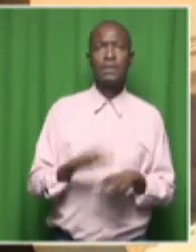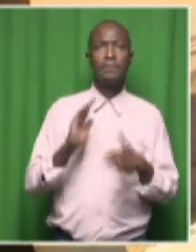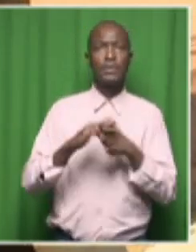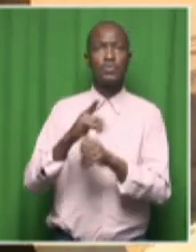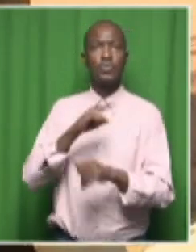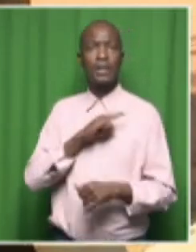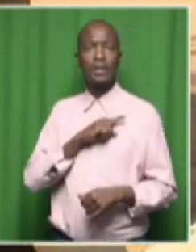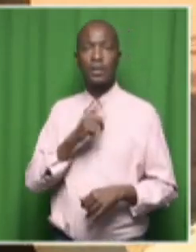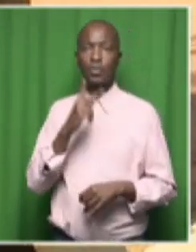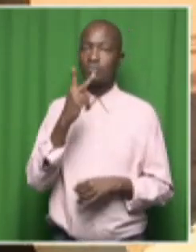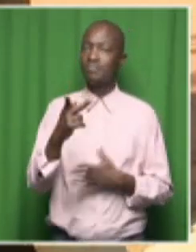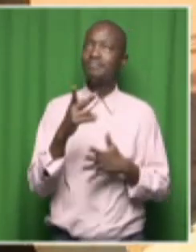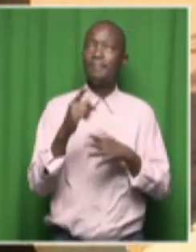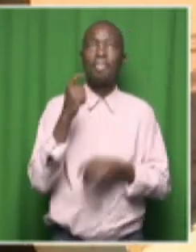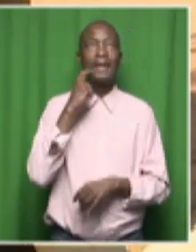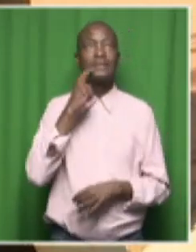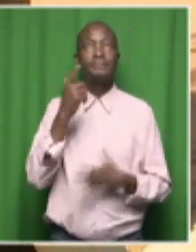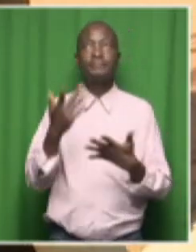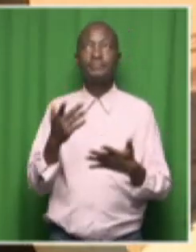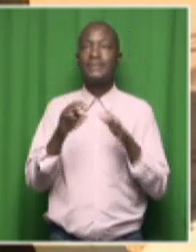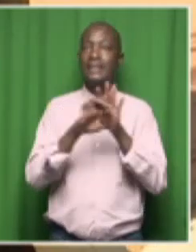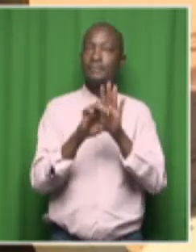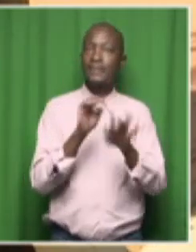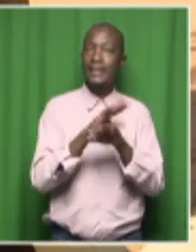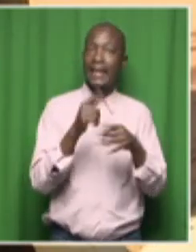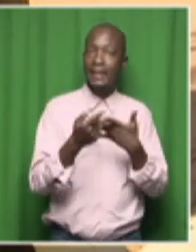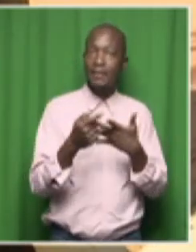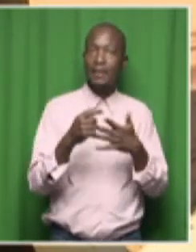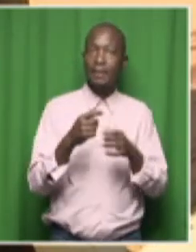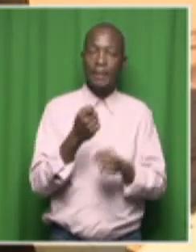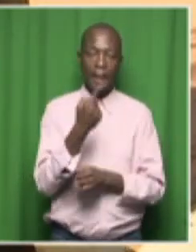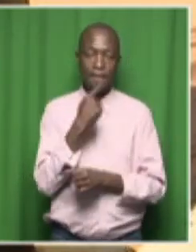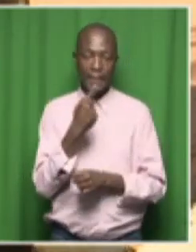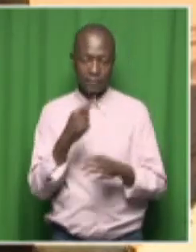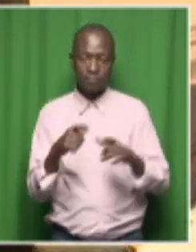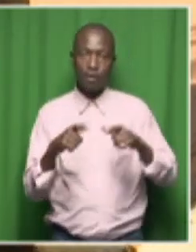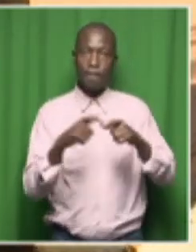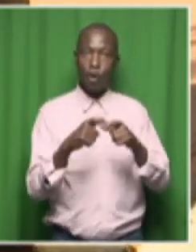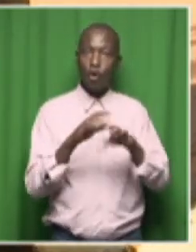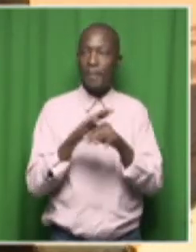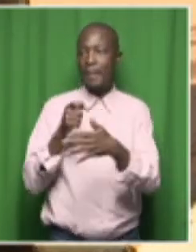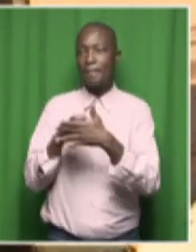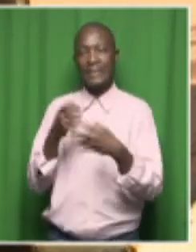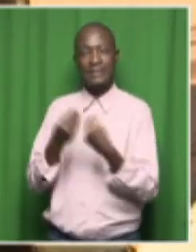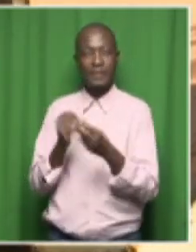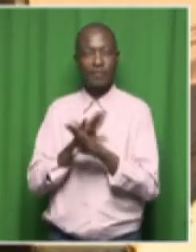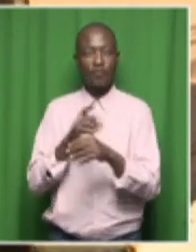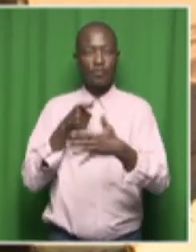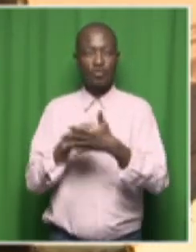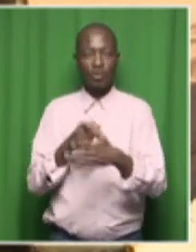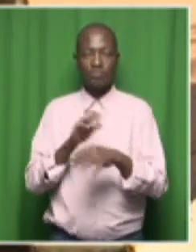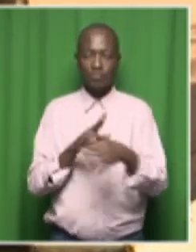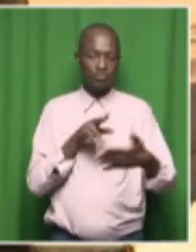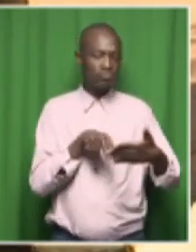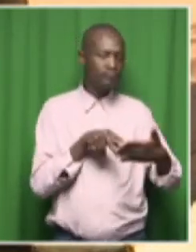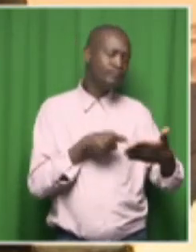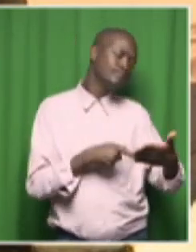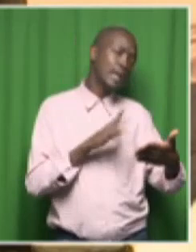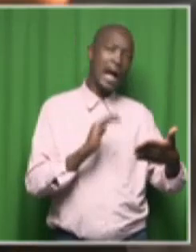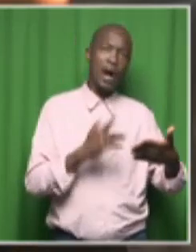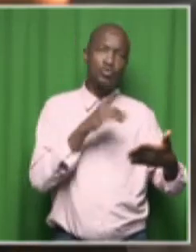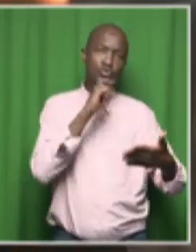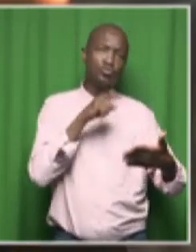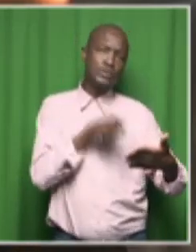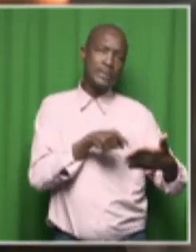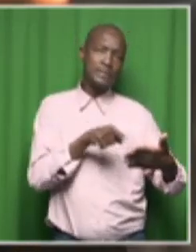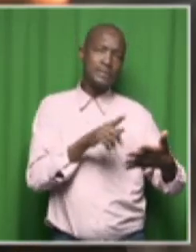something like, I'll take something as simple as a medication box, or I buy something from the shop and I turn around and you sort of look at it to see how to use